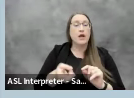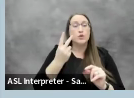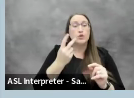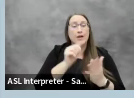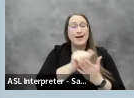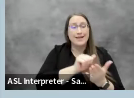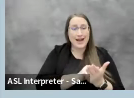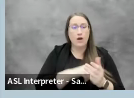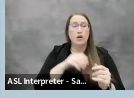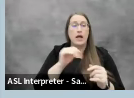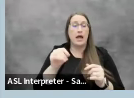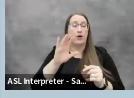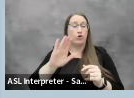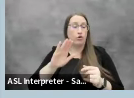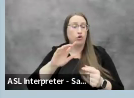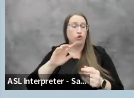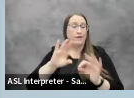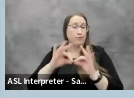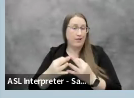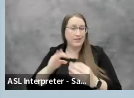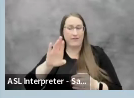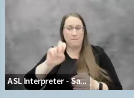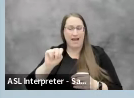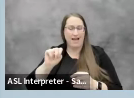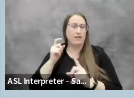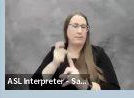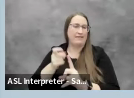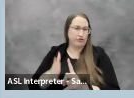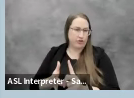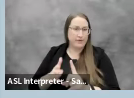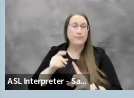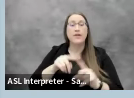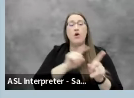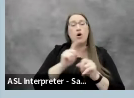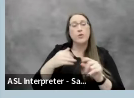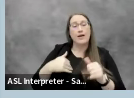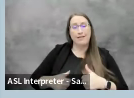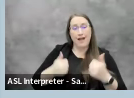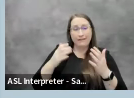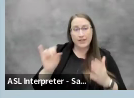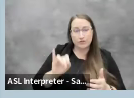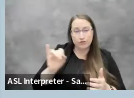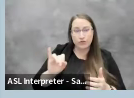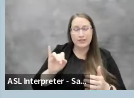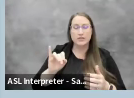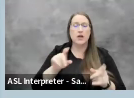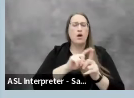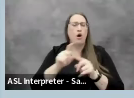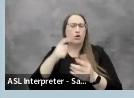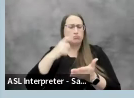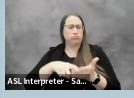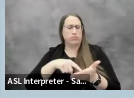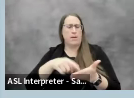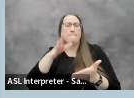relative Ben was a beneficiary. She also has life insurance and she indicated that her mom was the first named